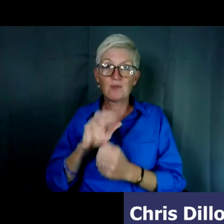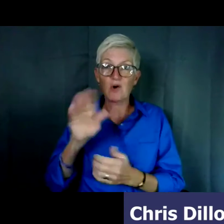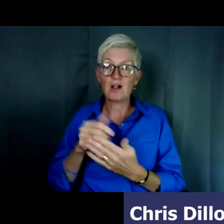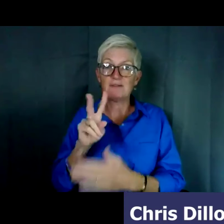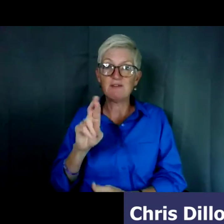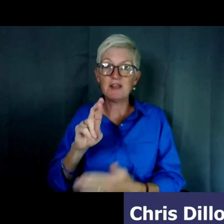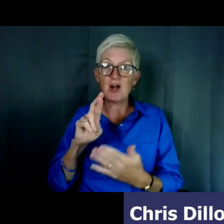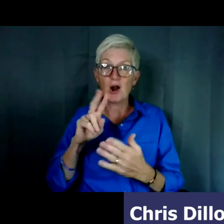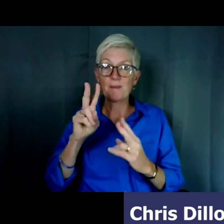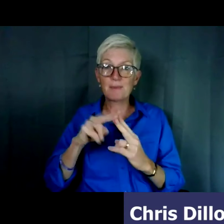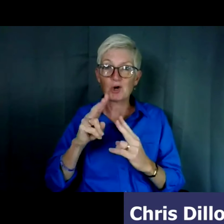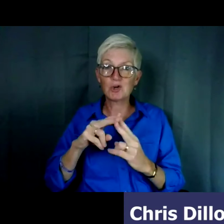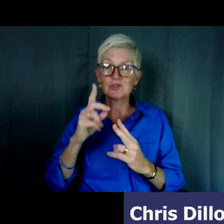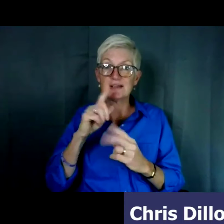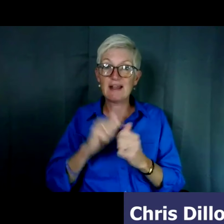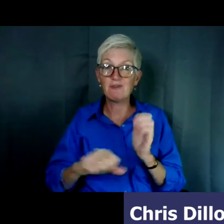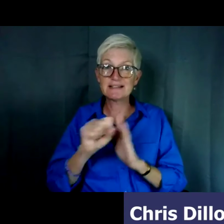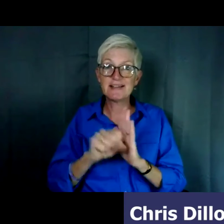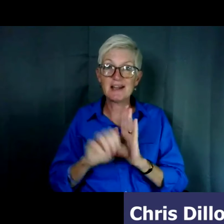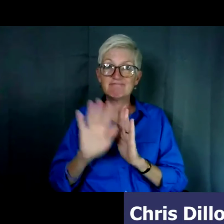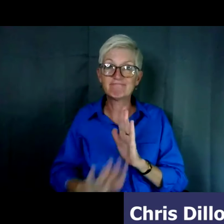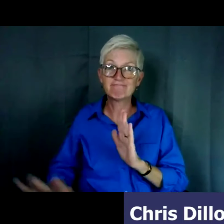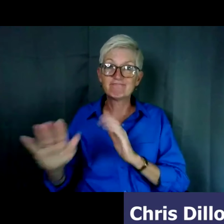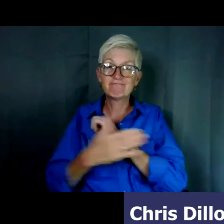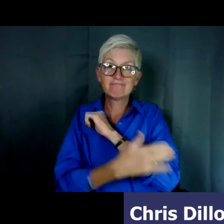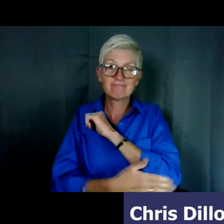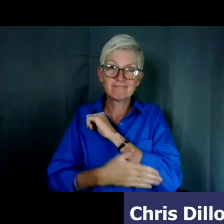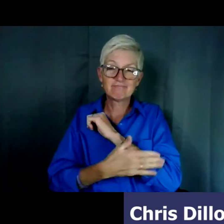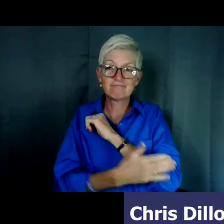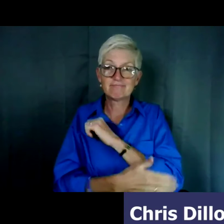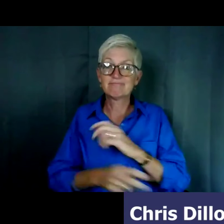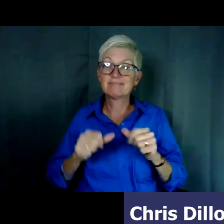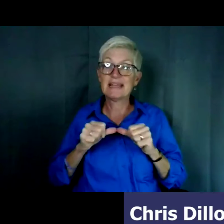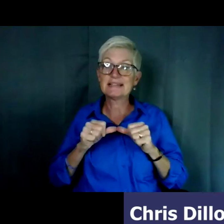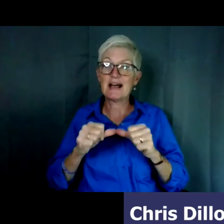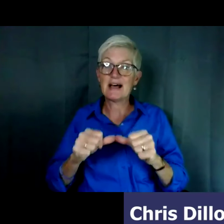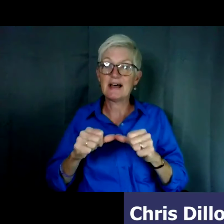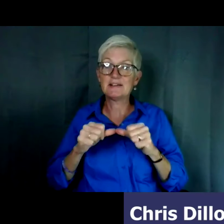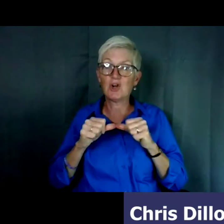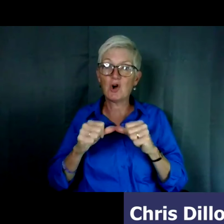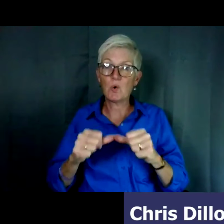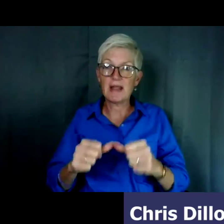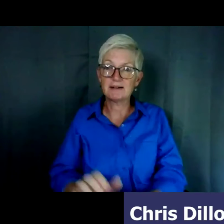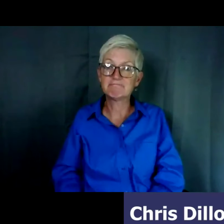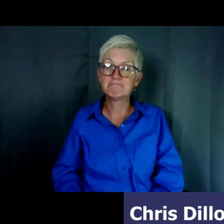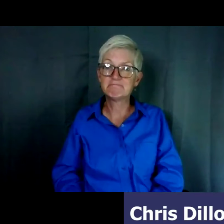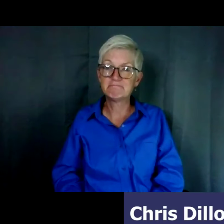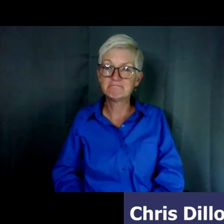every state that we deal with across the country. So it's an ongoing thing. It's constant change.